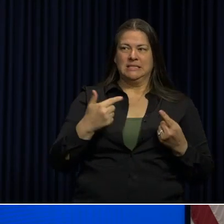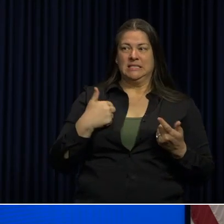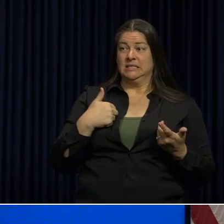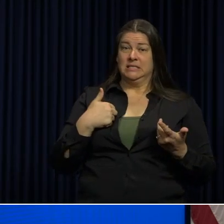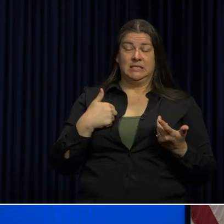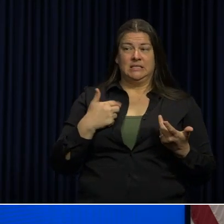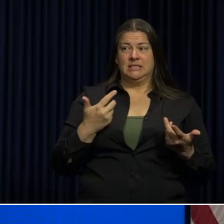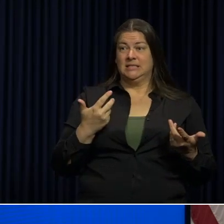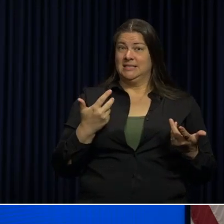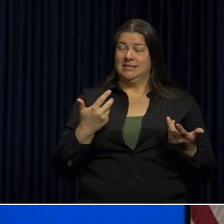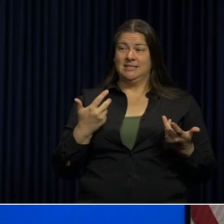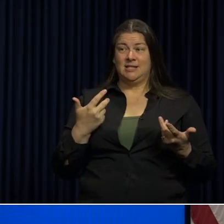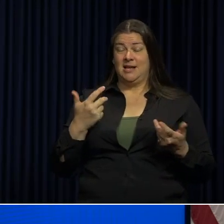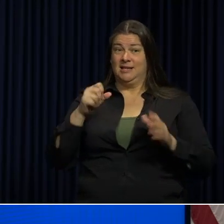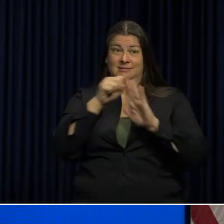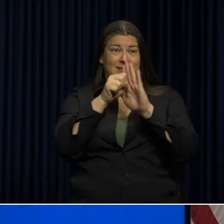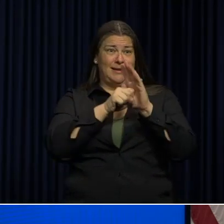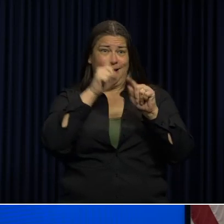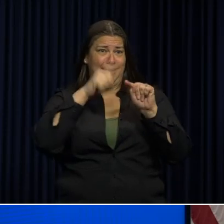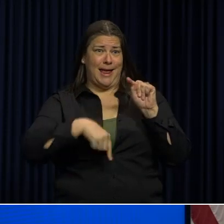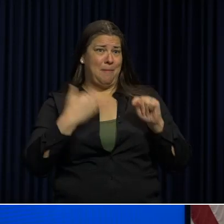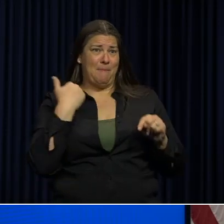States can't declare bankruptcy. There's